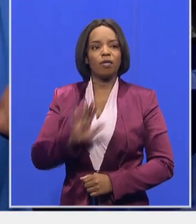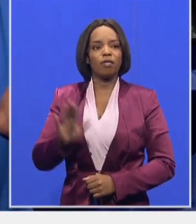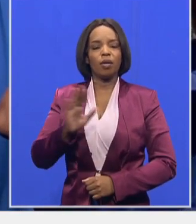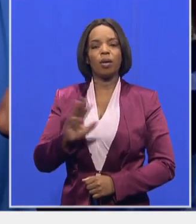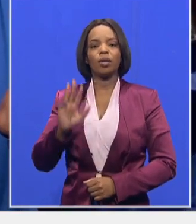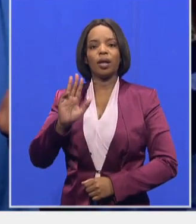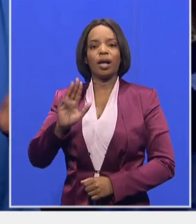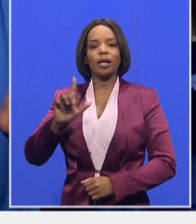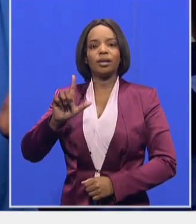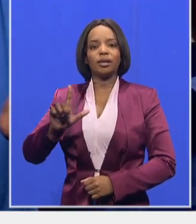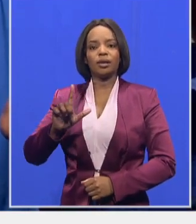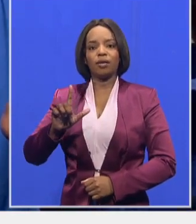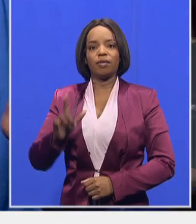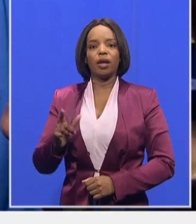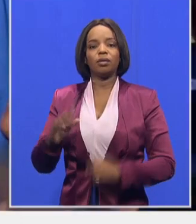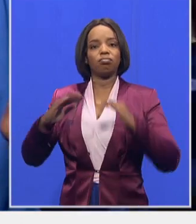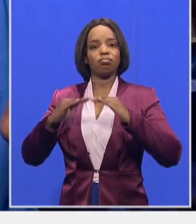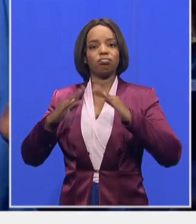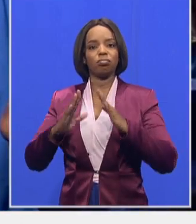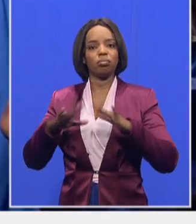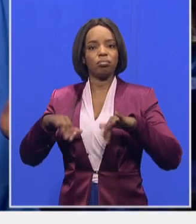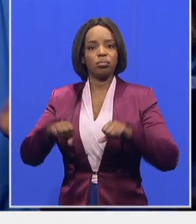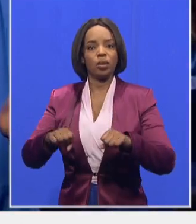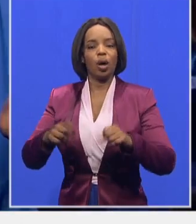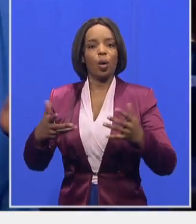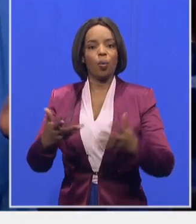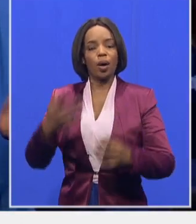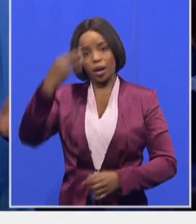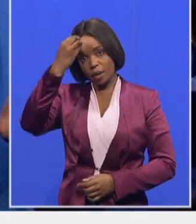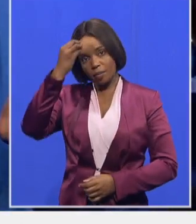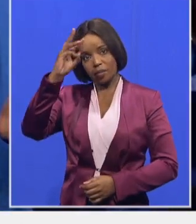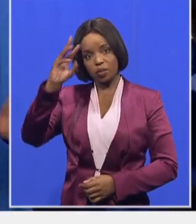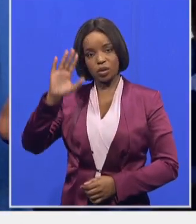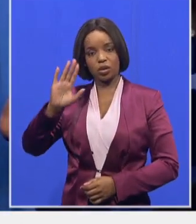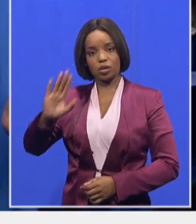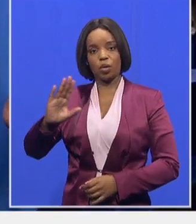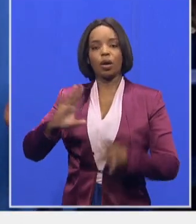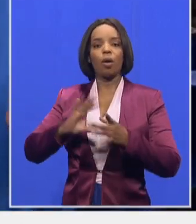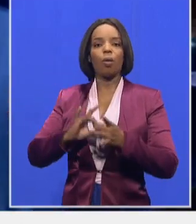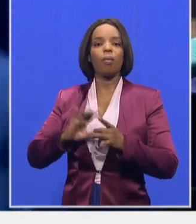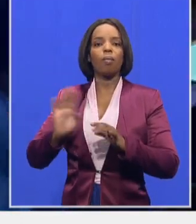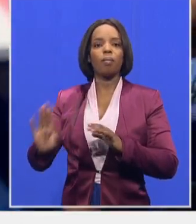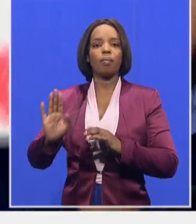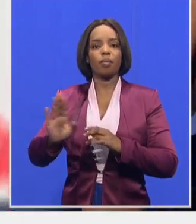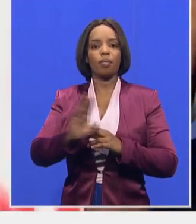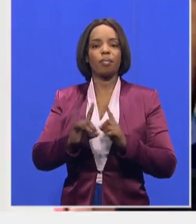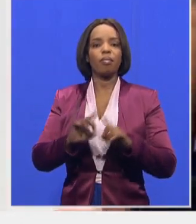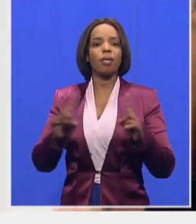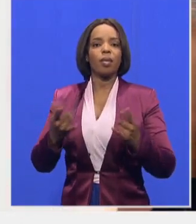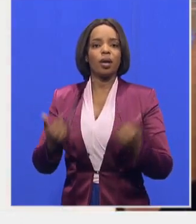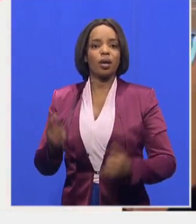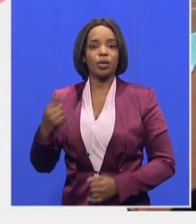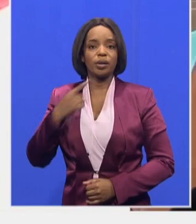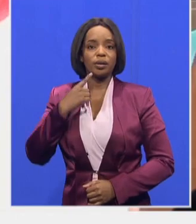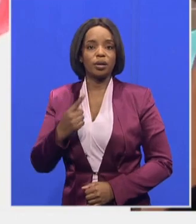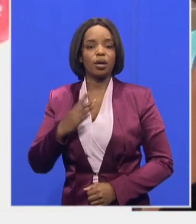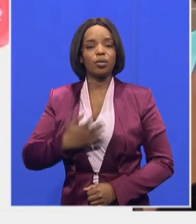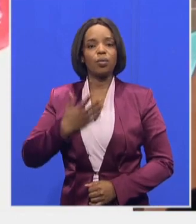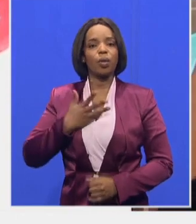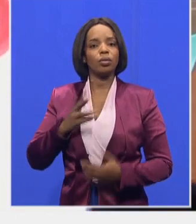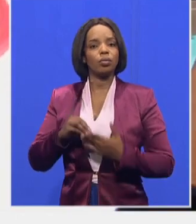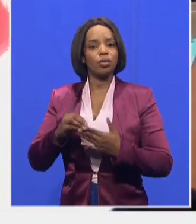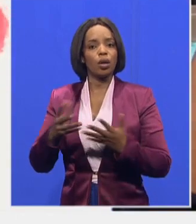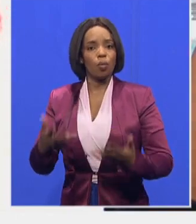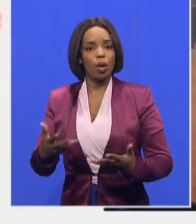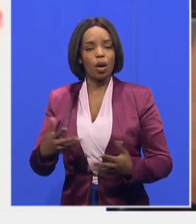and Pretoria as a whole, and you've addressed this cabinet perks bill that you want to bring to Parliament. Are some of the measures you're looking at